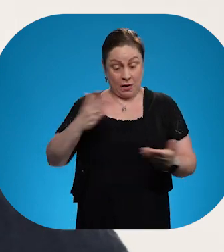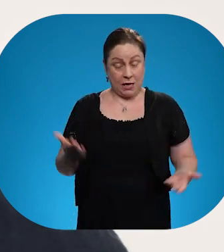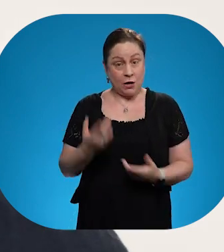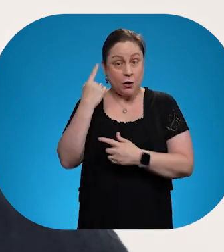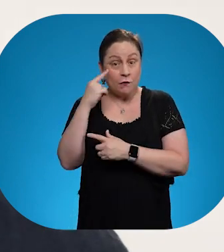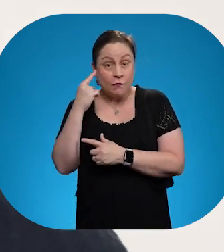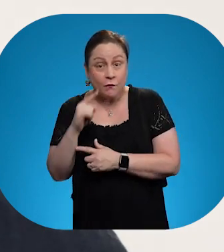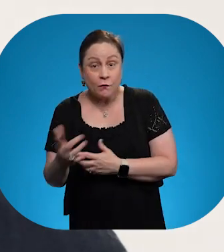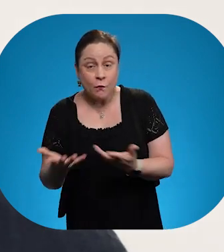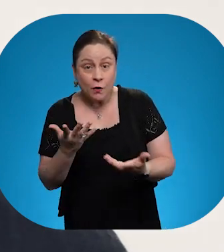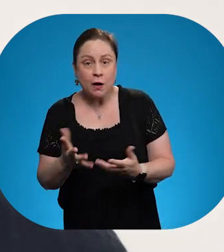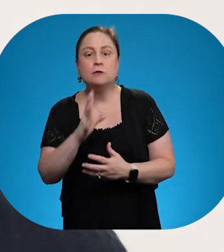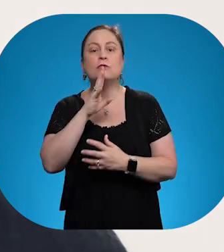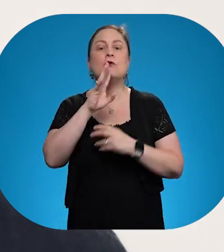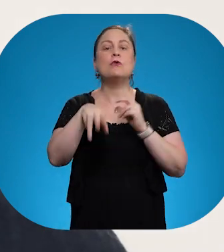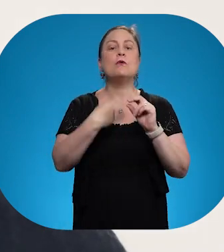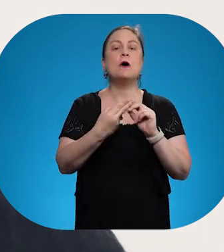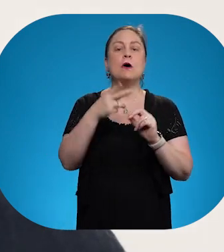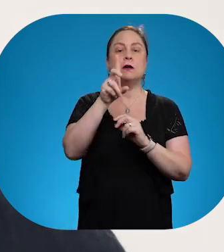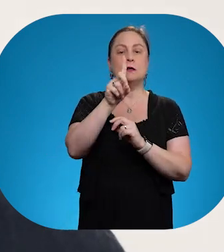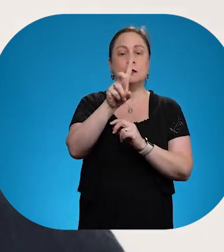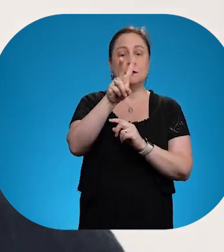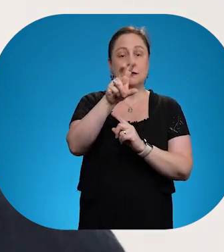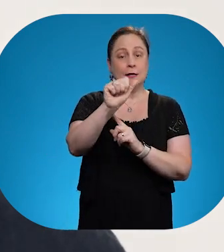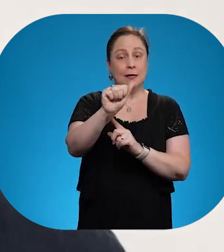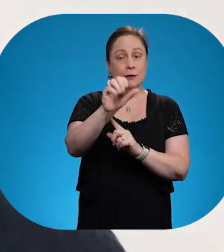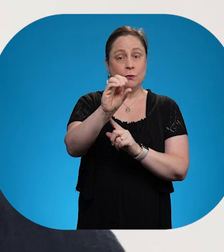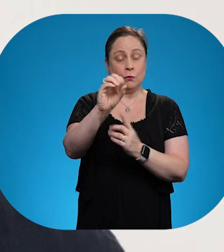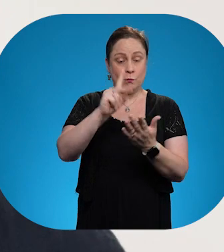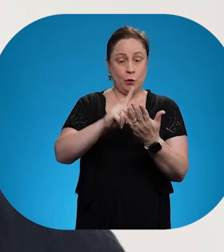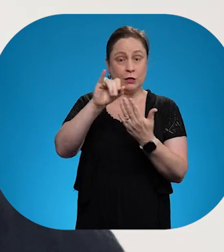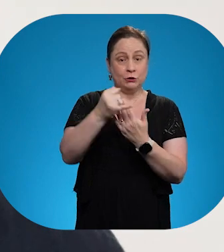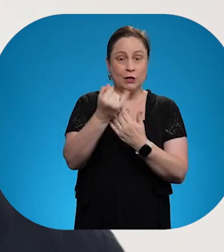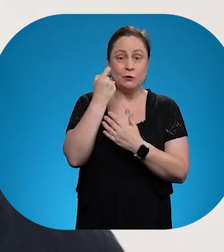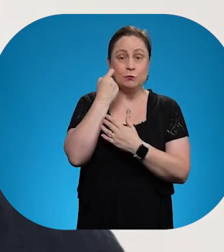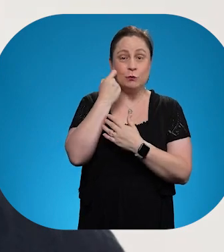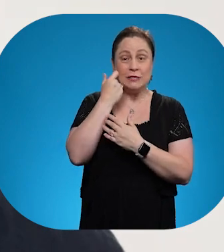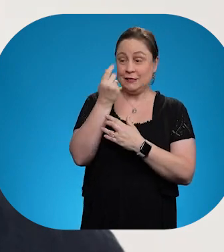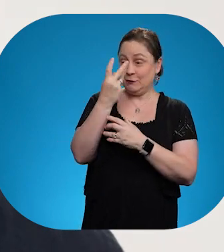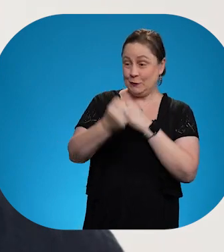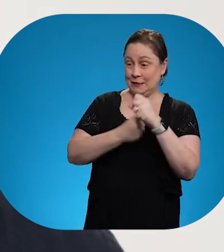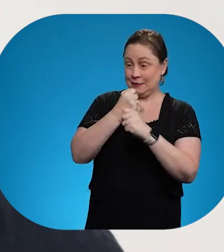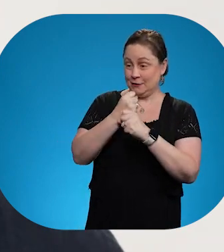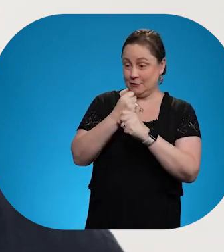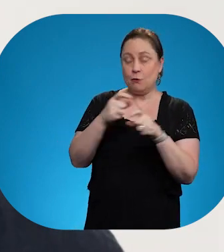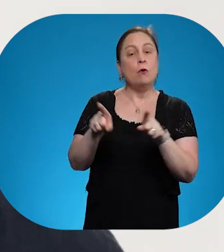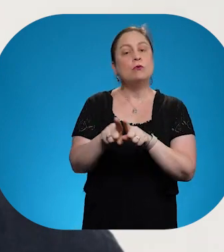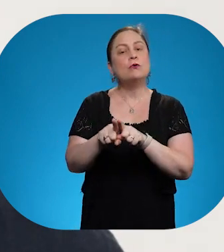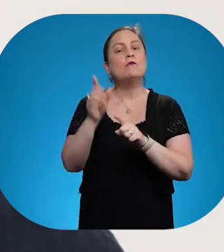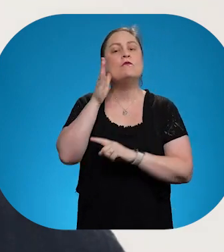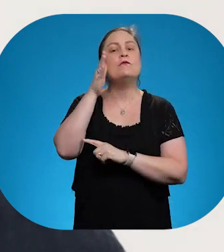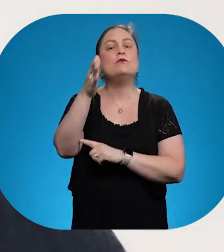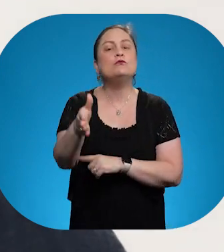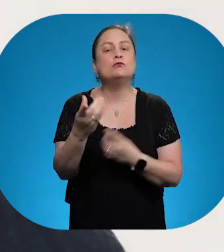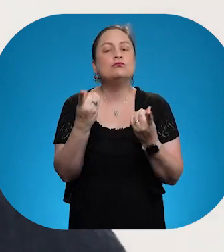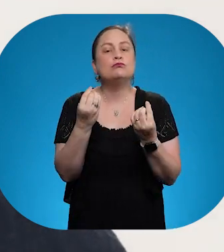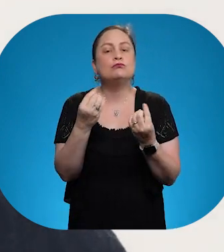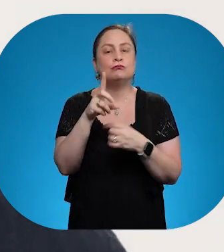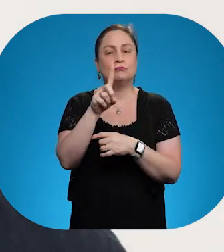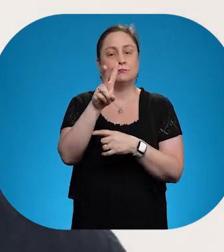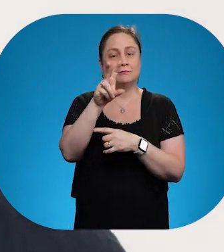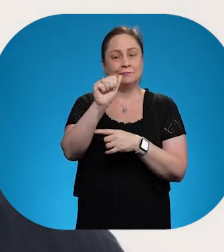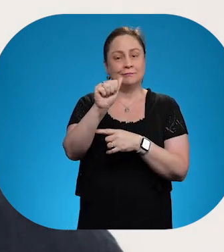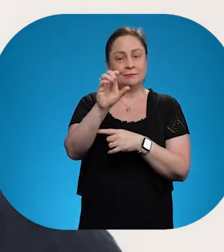to highlight the work of the DVAO project both over the past couple of years and to talk about what's ahead for DVAO. The goal